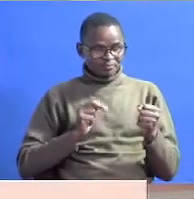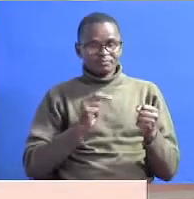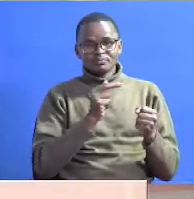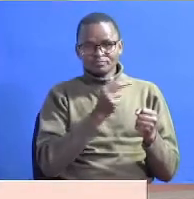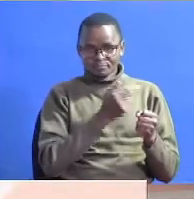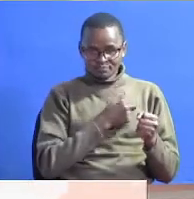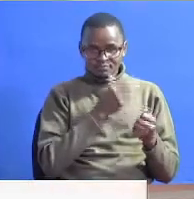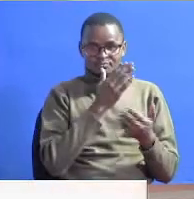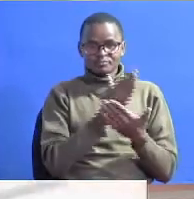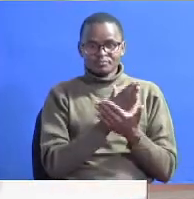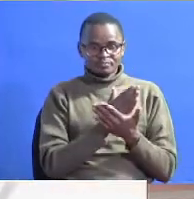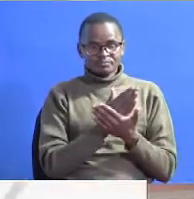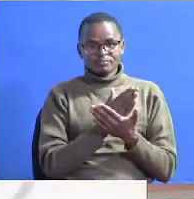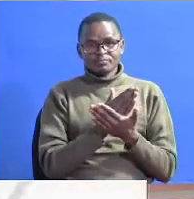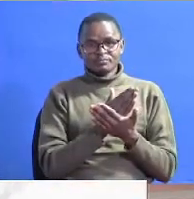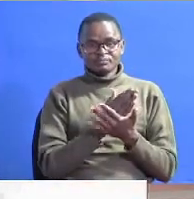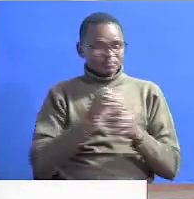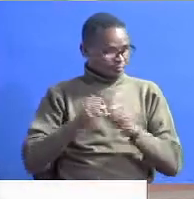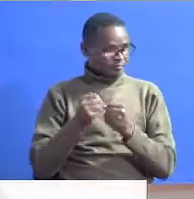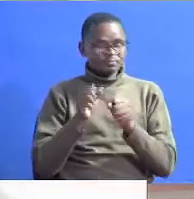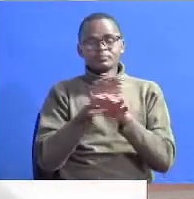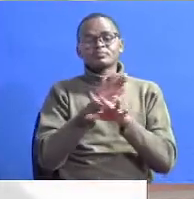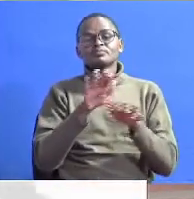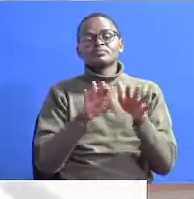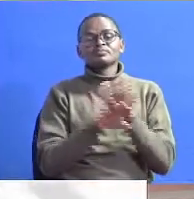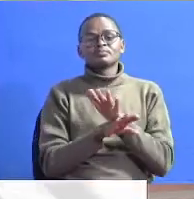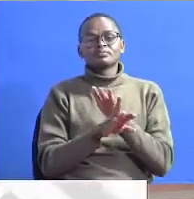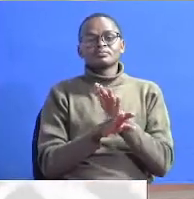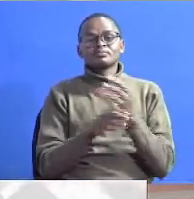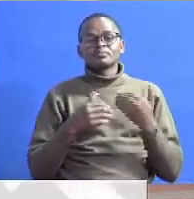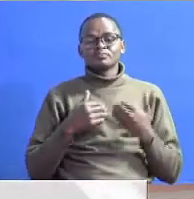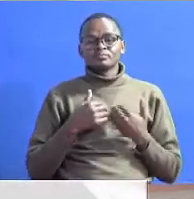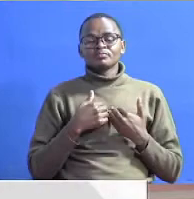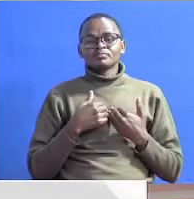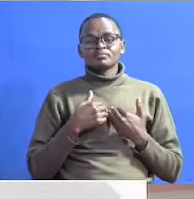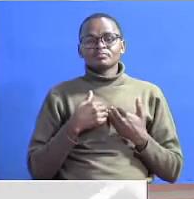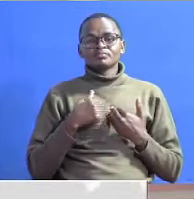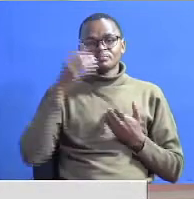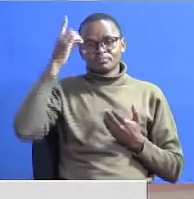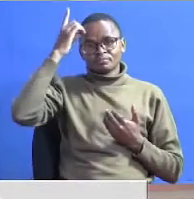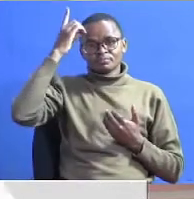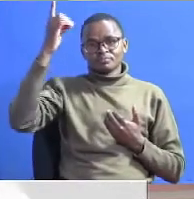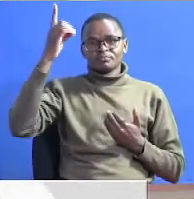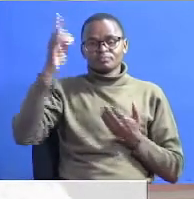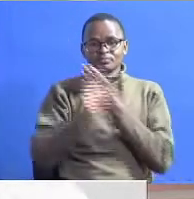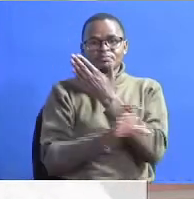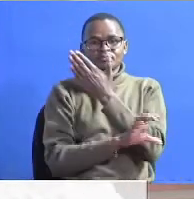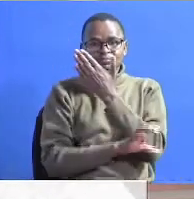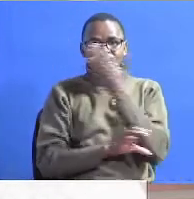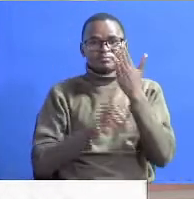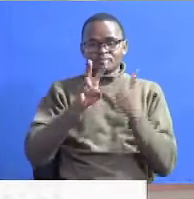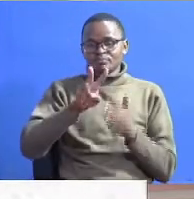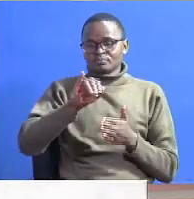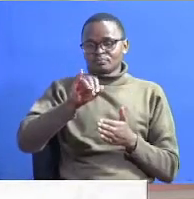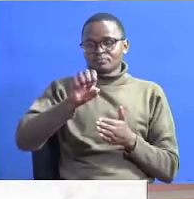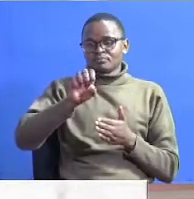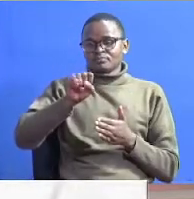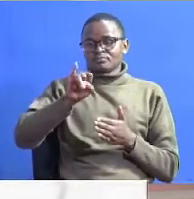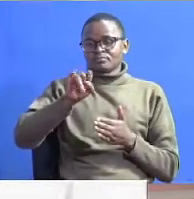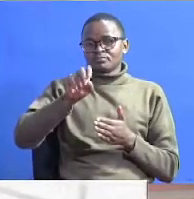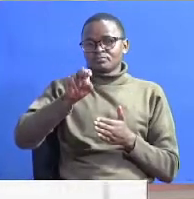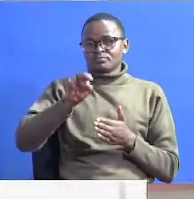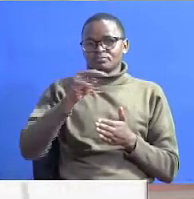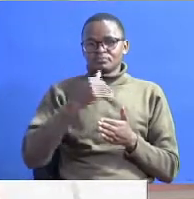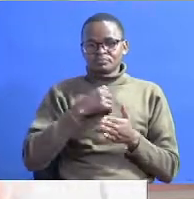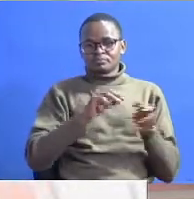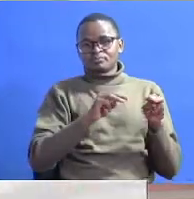really spoiling everything. We have a dream as a country, yes, and we had a vision, the Vision 2030, and we